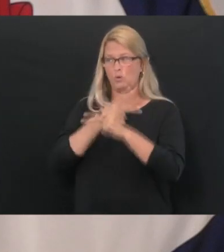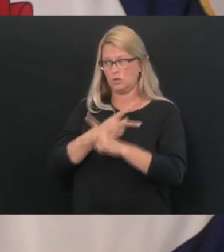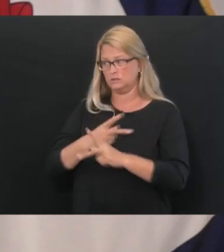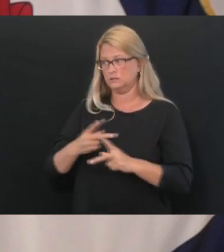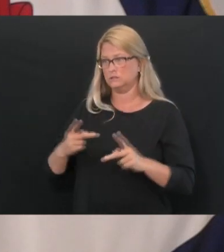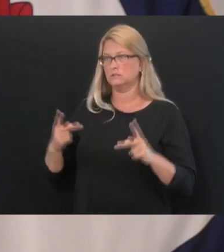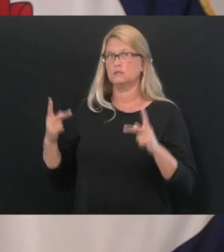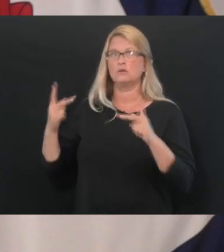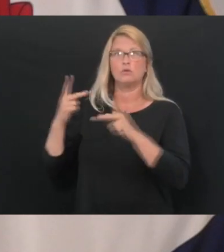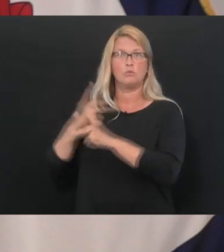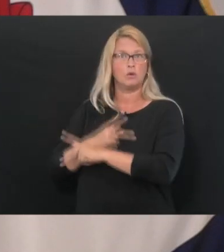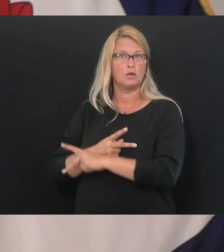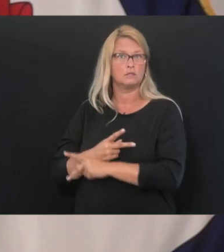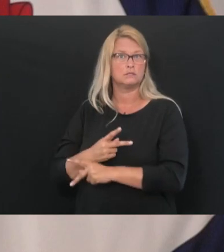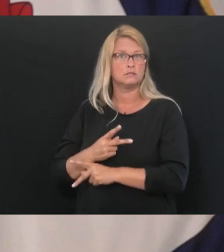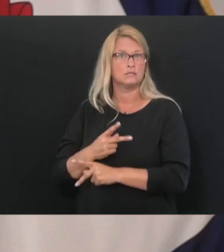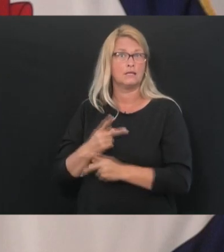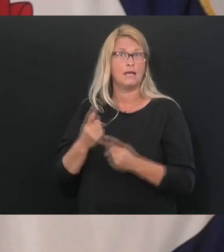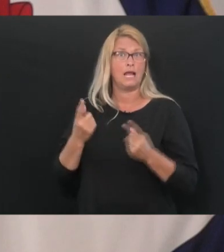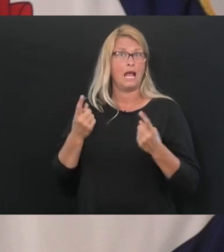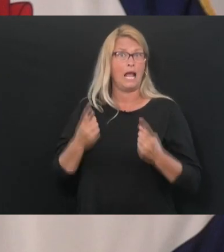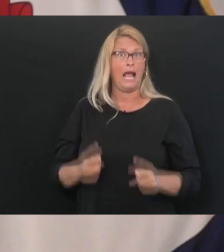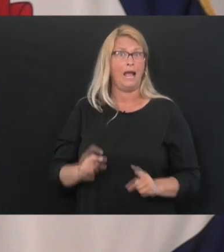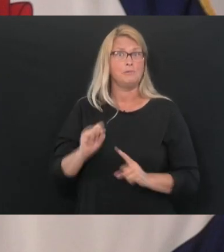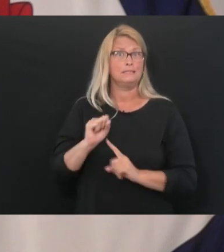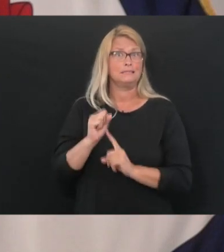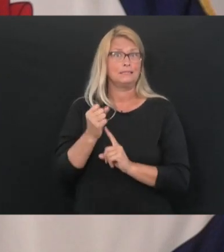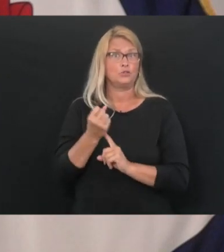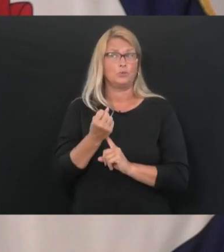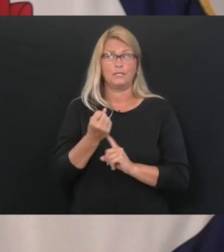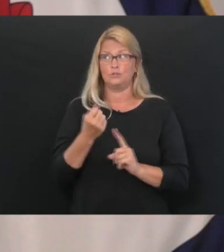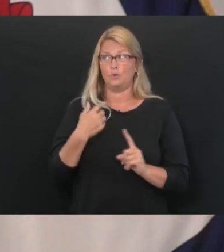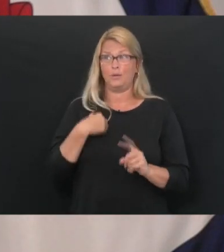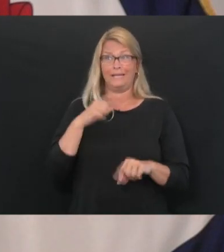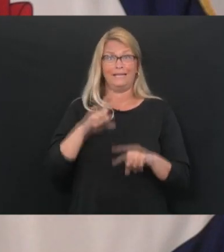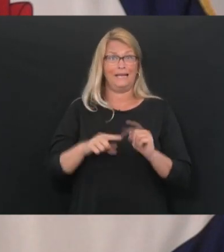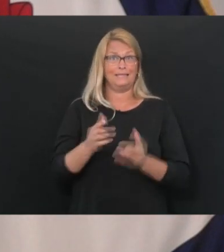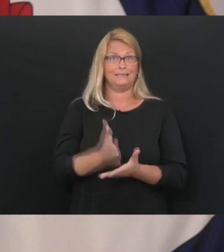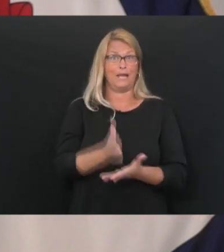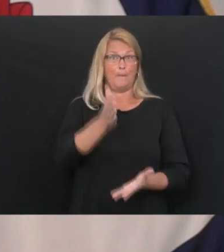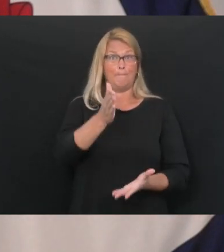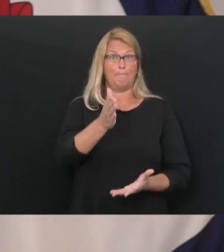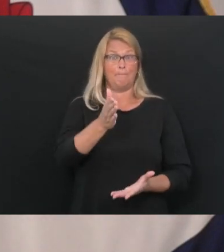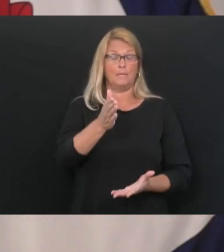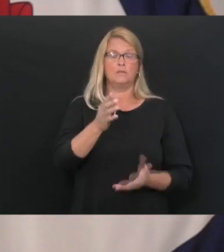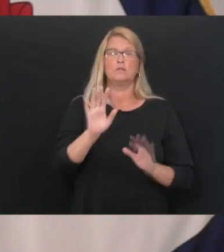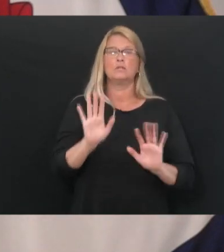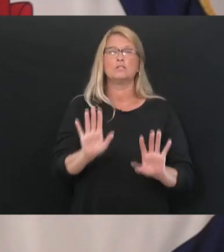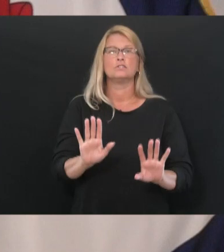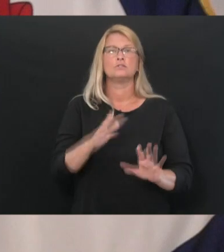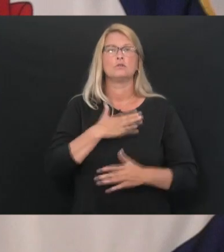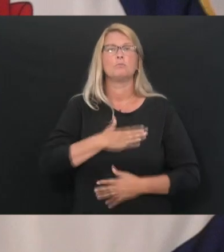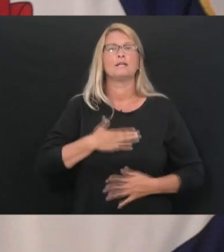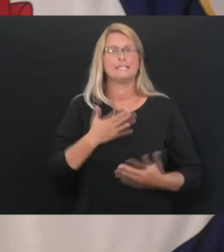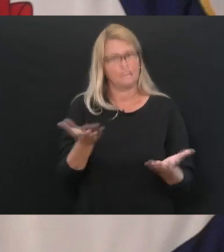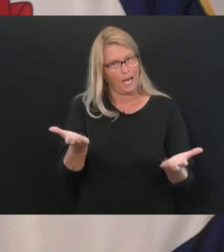then we could be in a situation to where we absolutely cannot stop it. So West Virginia, come